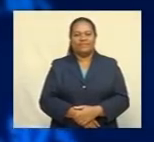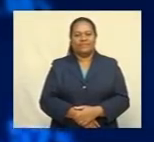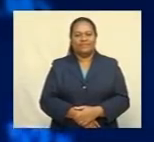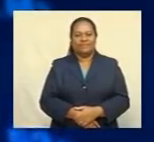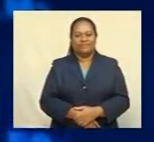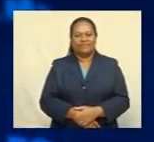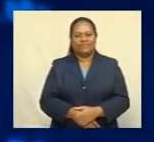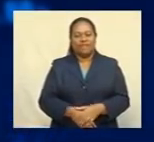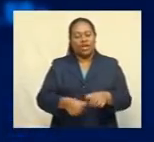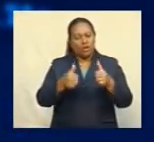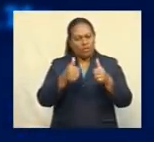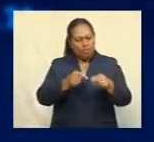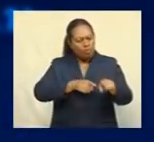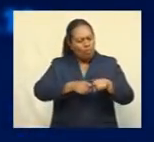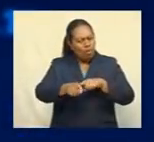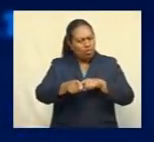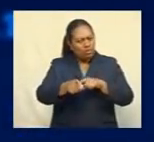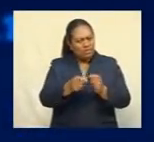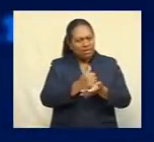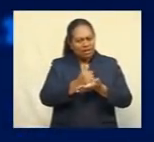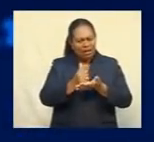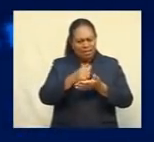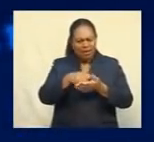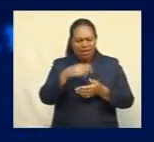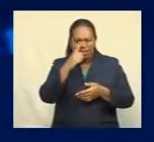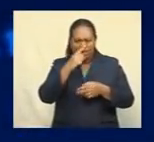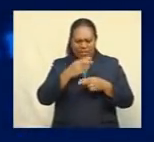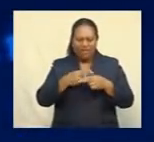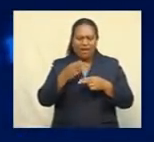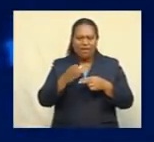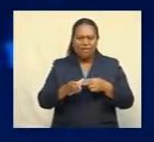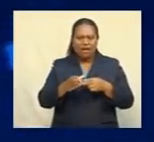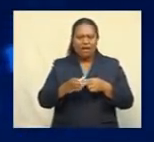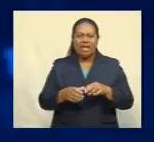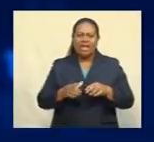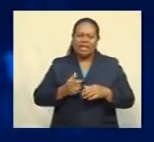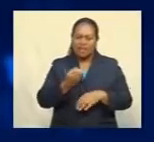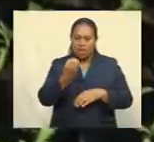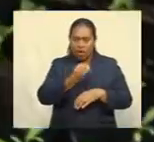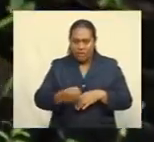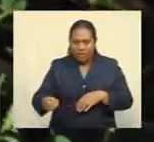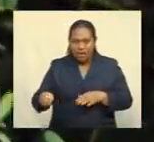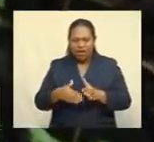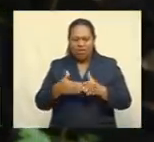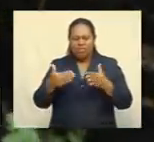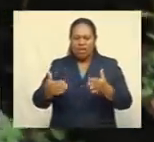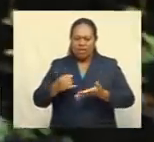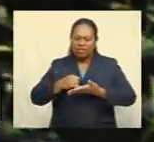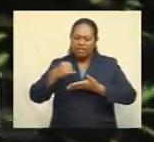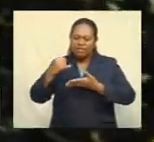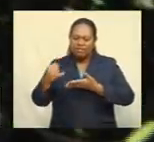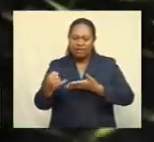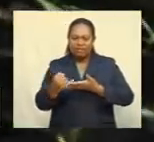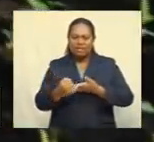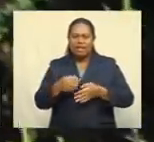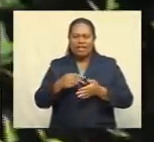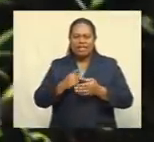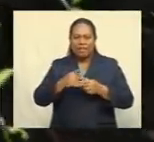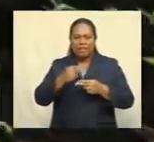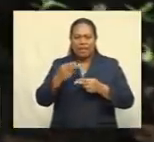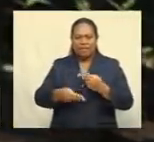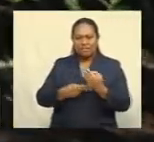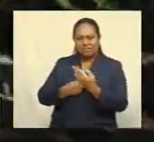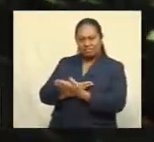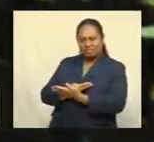A good number of farmers in Overlau are now investing in yasi or sandalwood farming. Vero village elder Tangilala Tukana